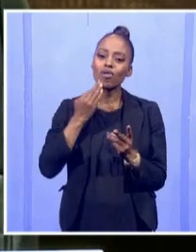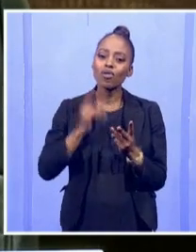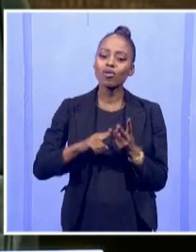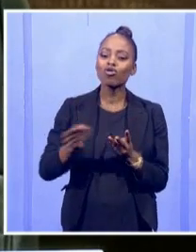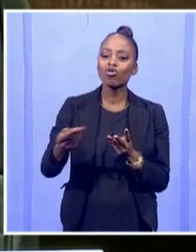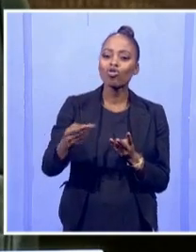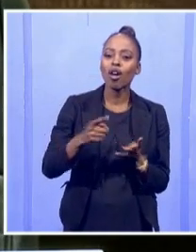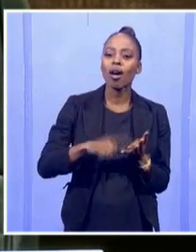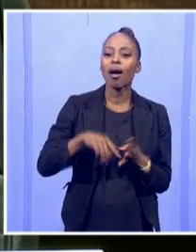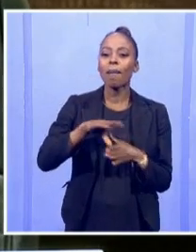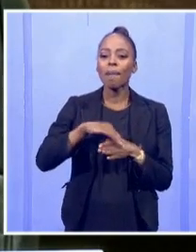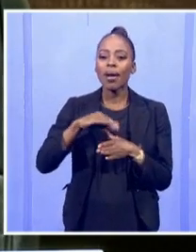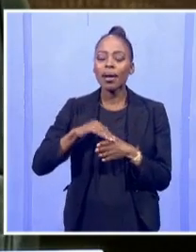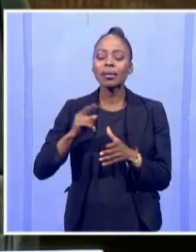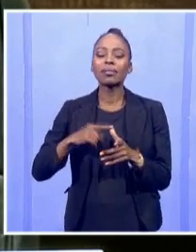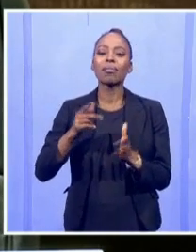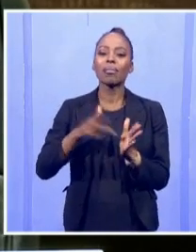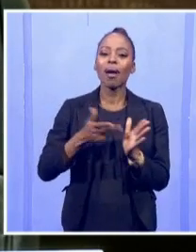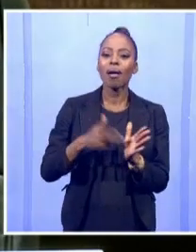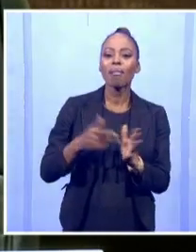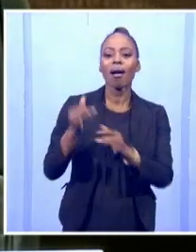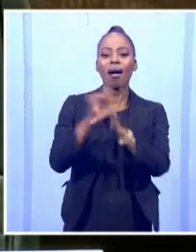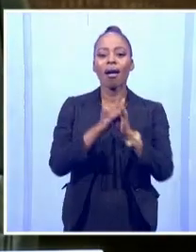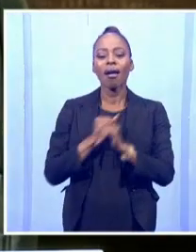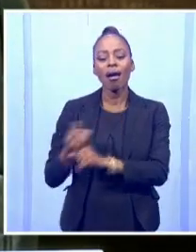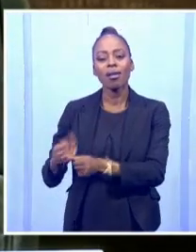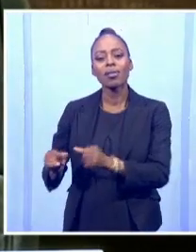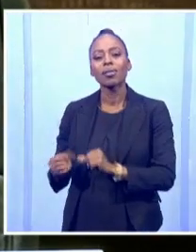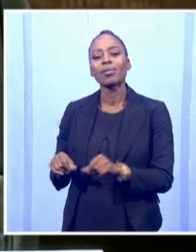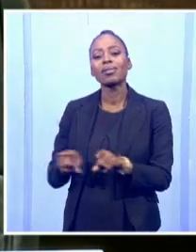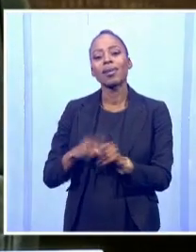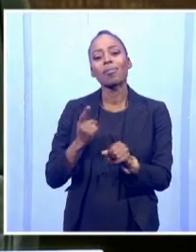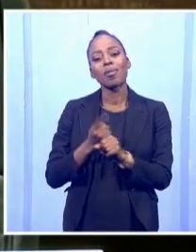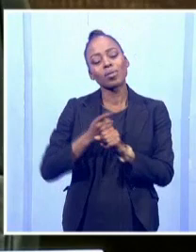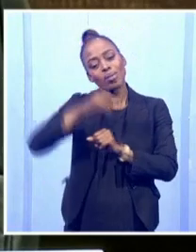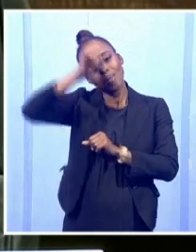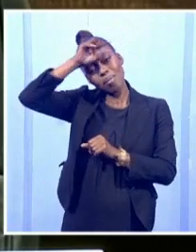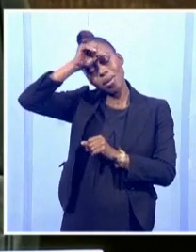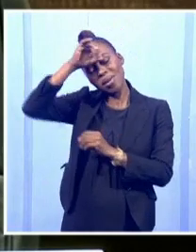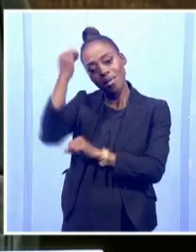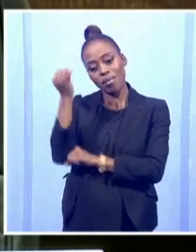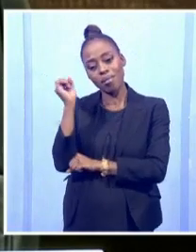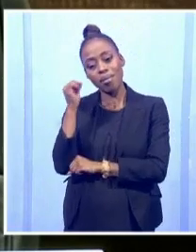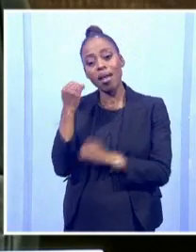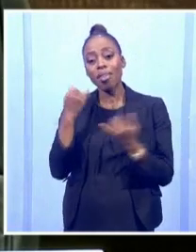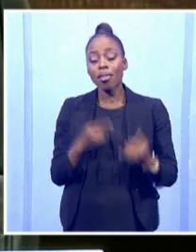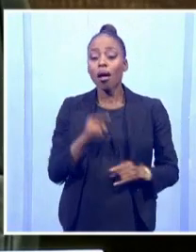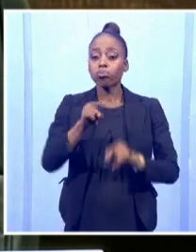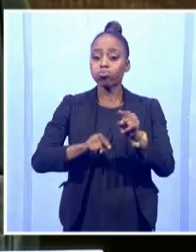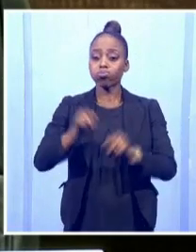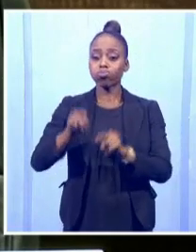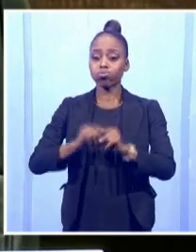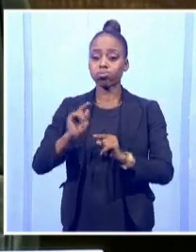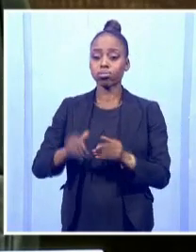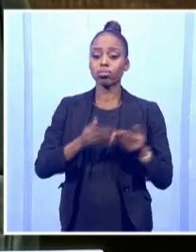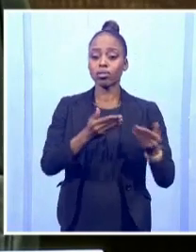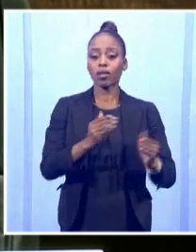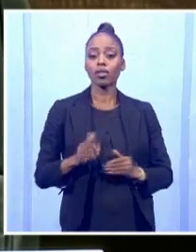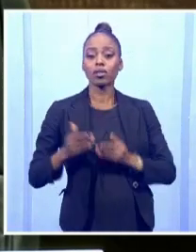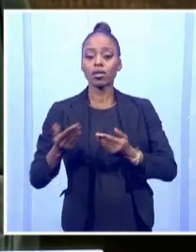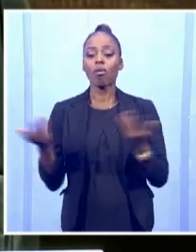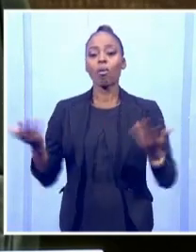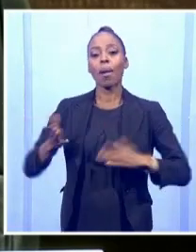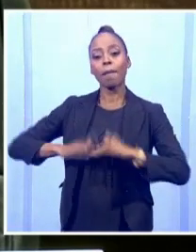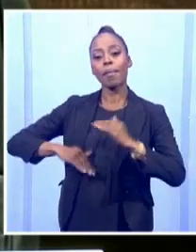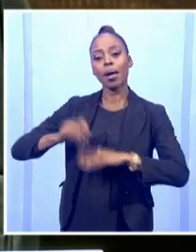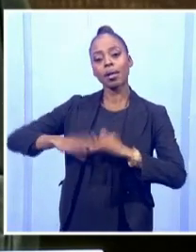sugar, meat, paper and industrial chemicals, and mining equipment, and a range of services in construction,